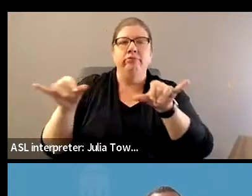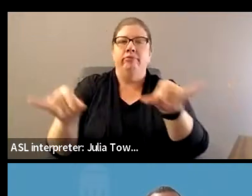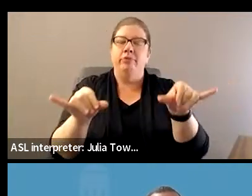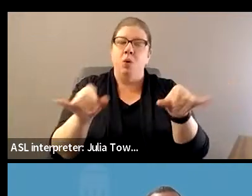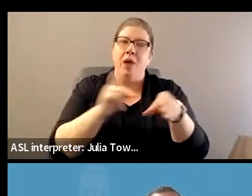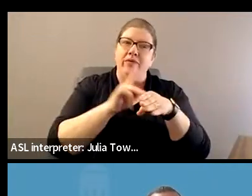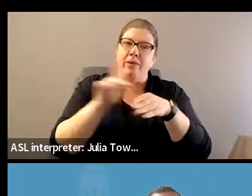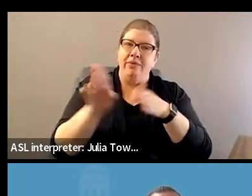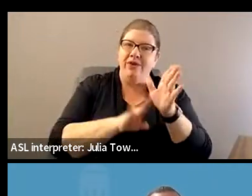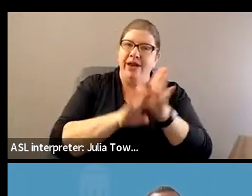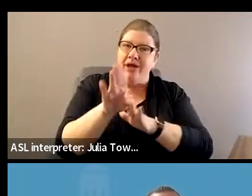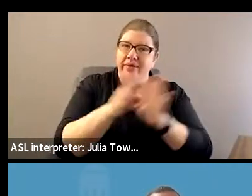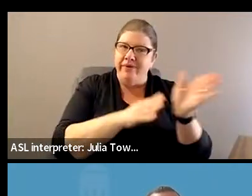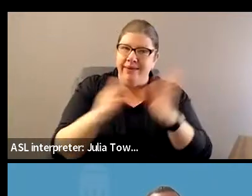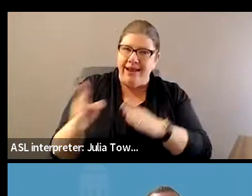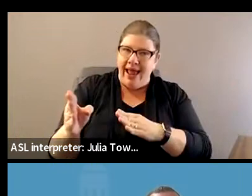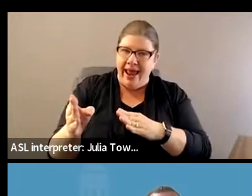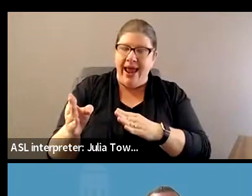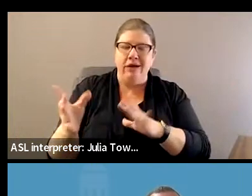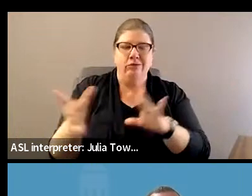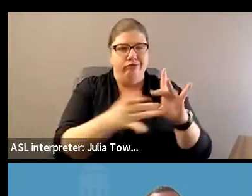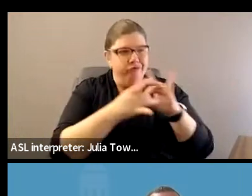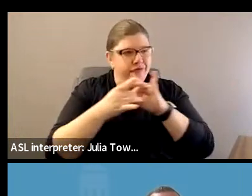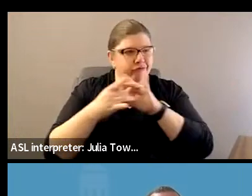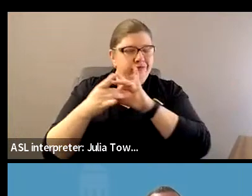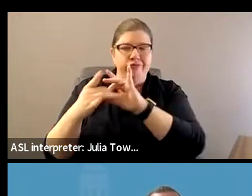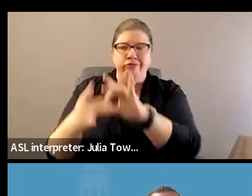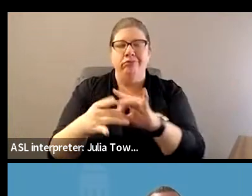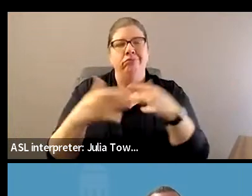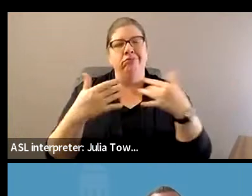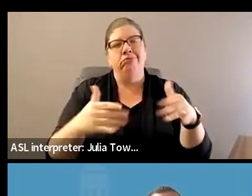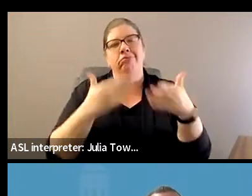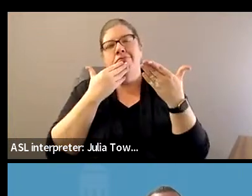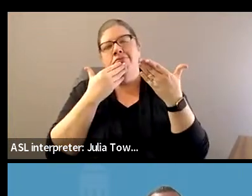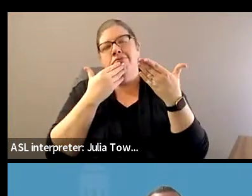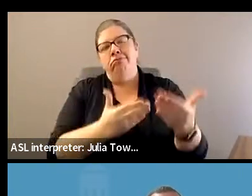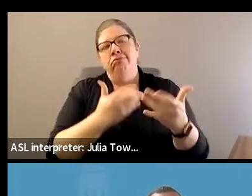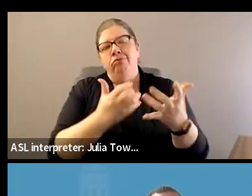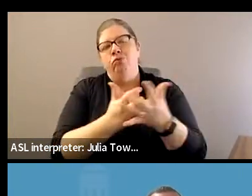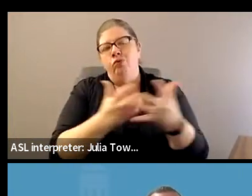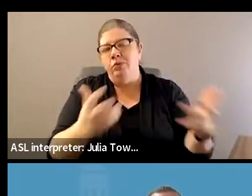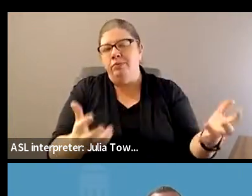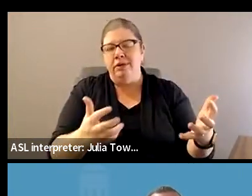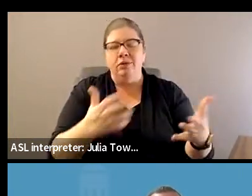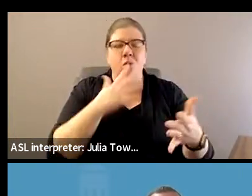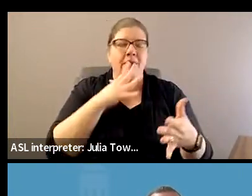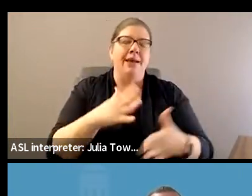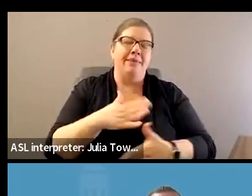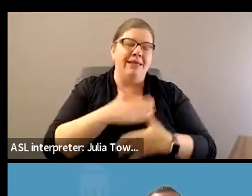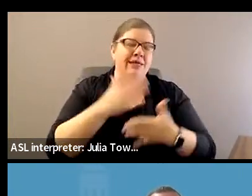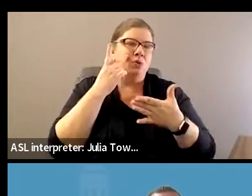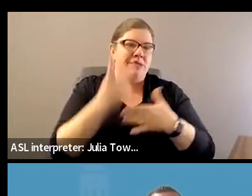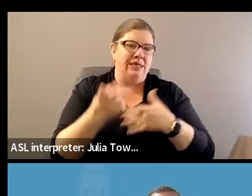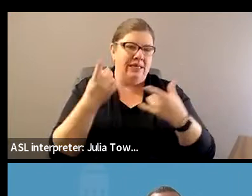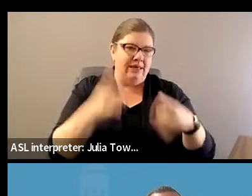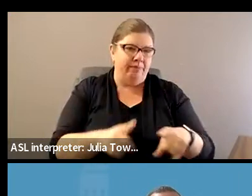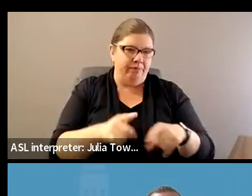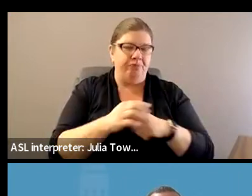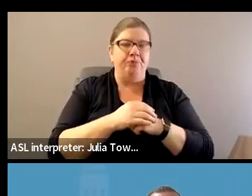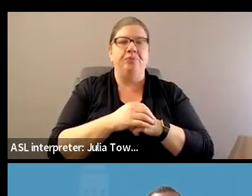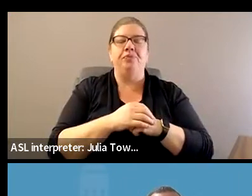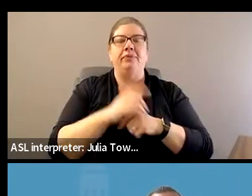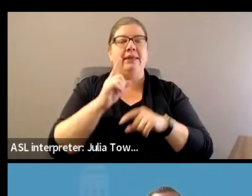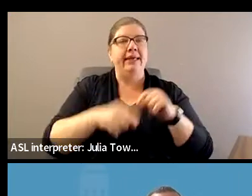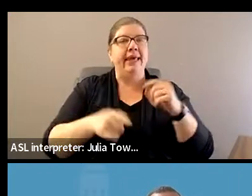professional development plan, and thank you. I can't thank you enough, and everyone else. I'm very pleased to see this, and I can